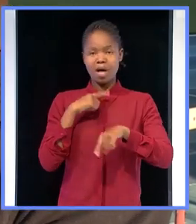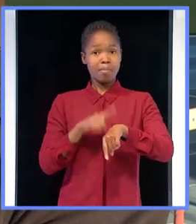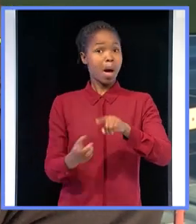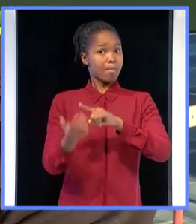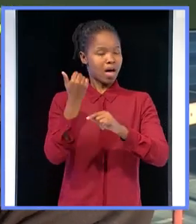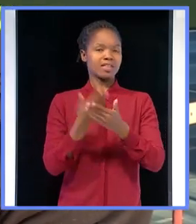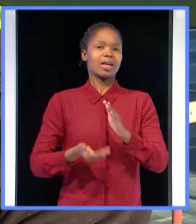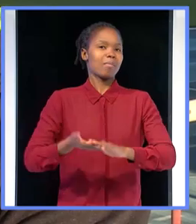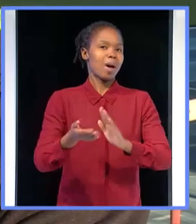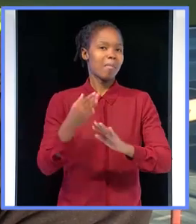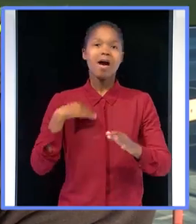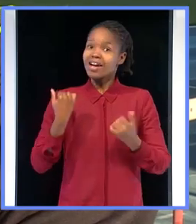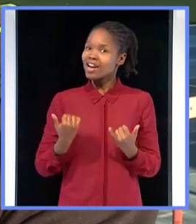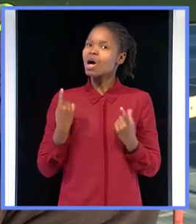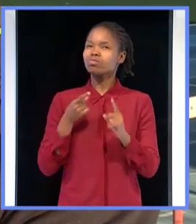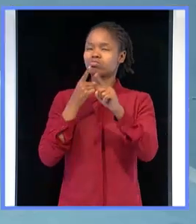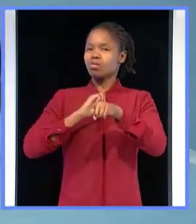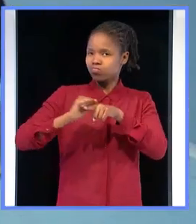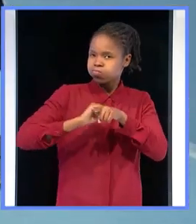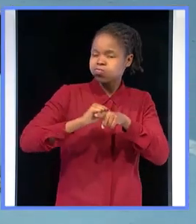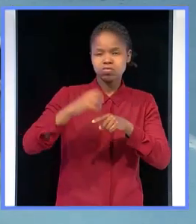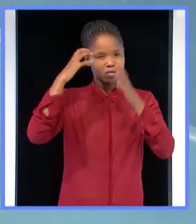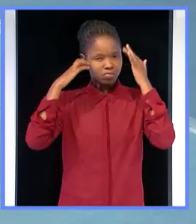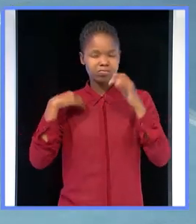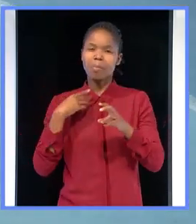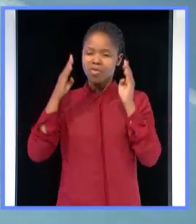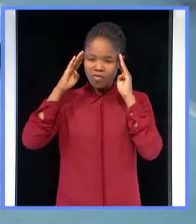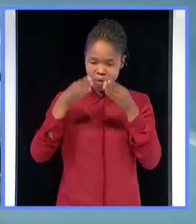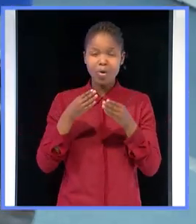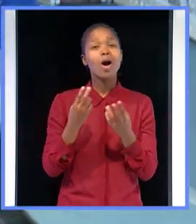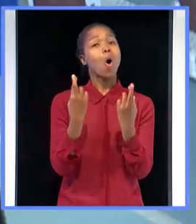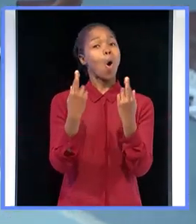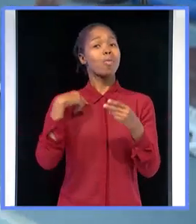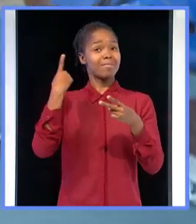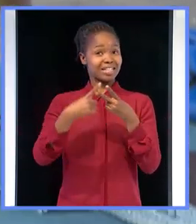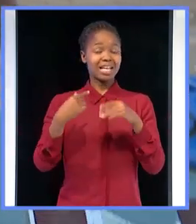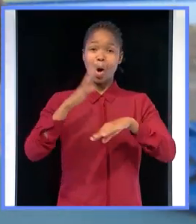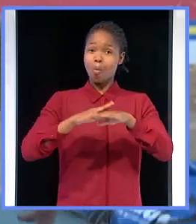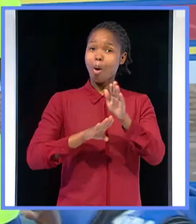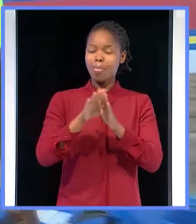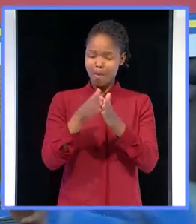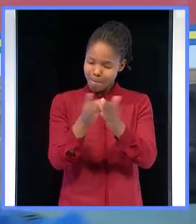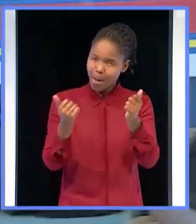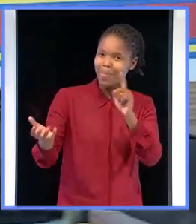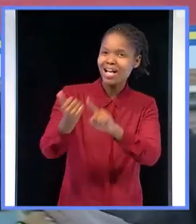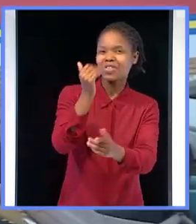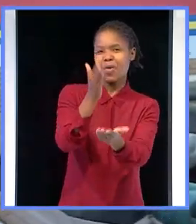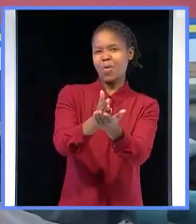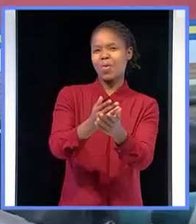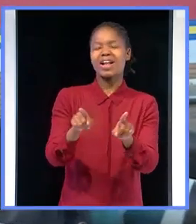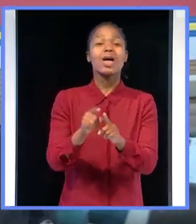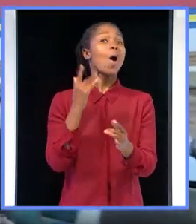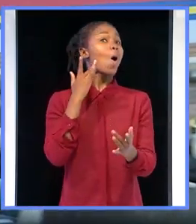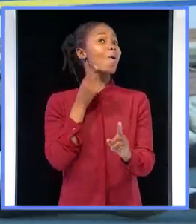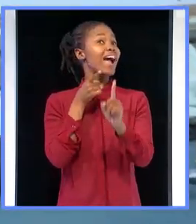moment. But I will keep on training, work hard, and maybe next time when I wake up, I will see it running that. I'm not sure